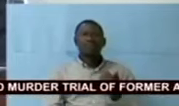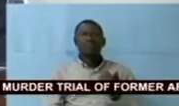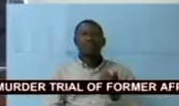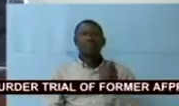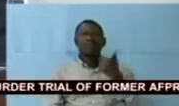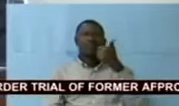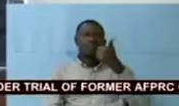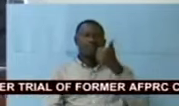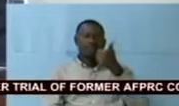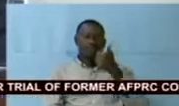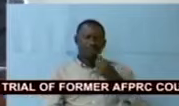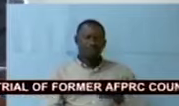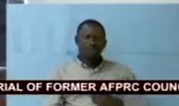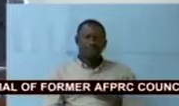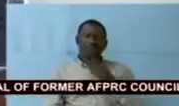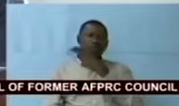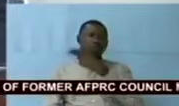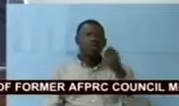2006.